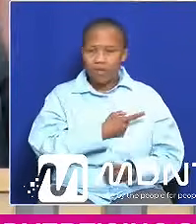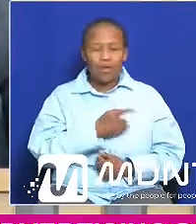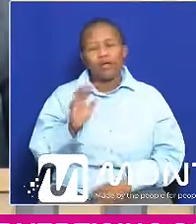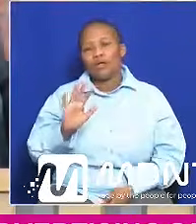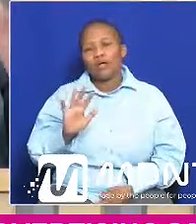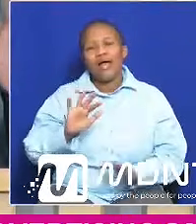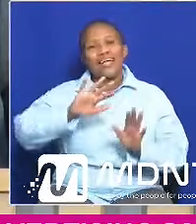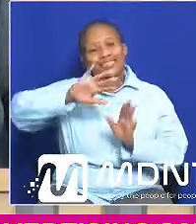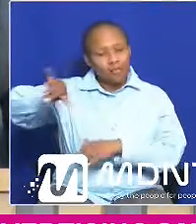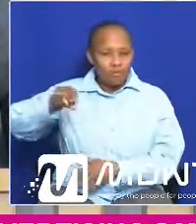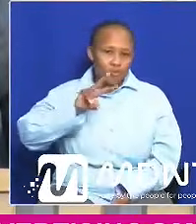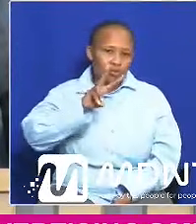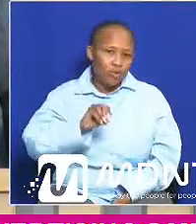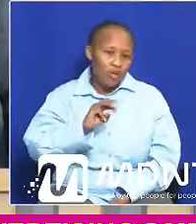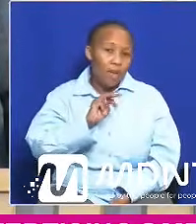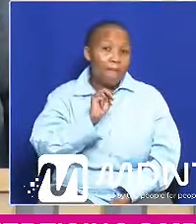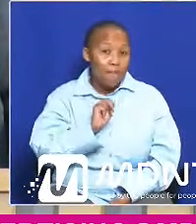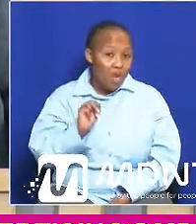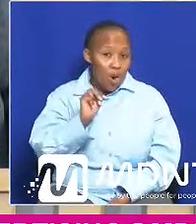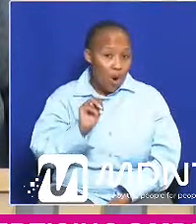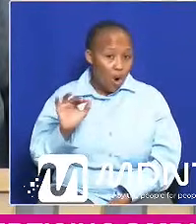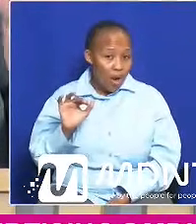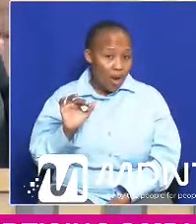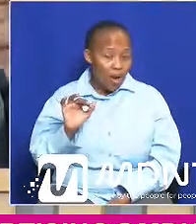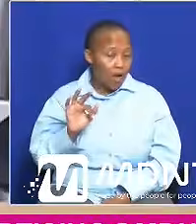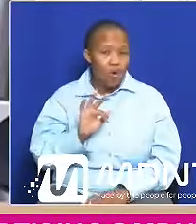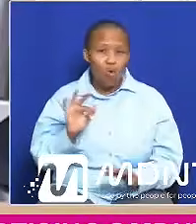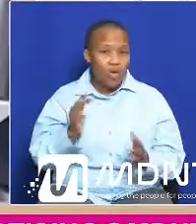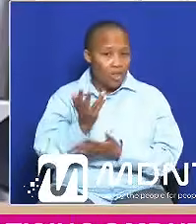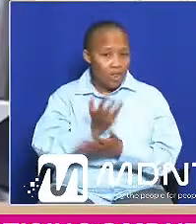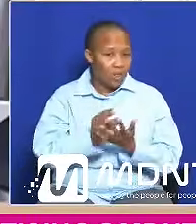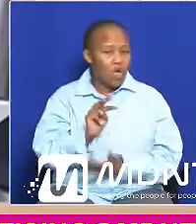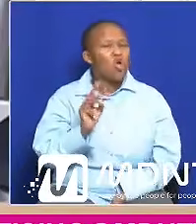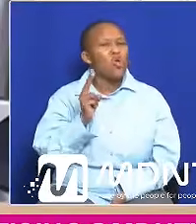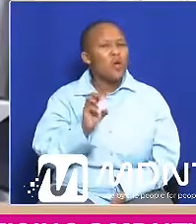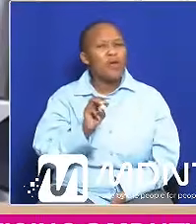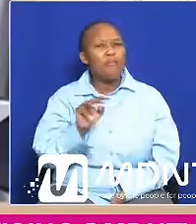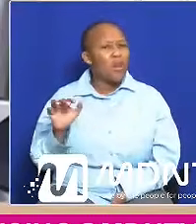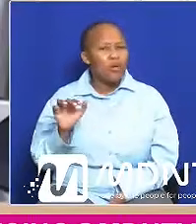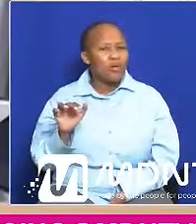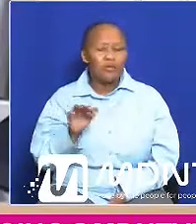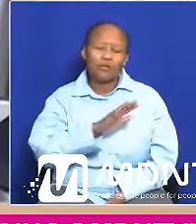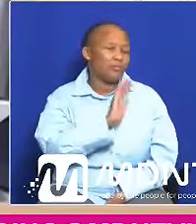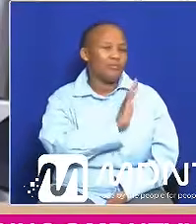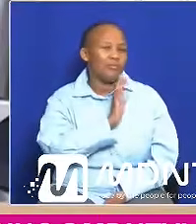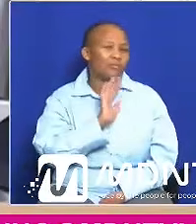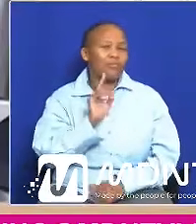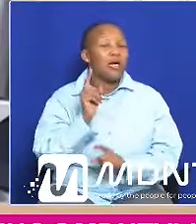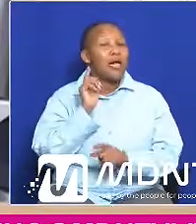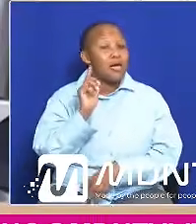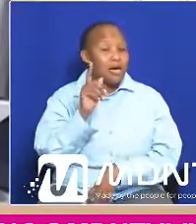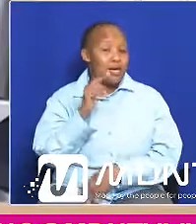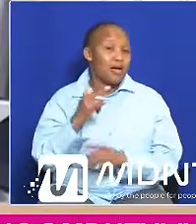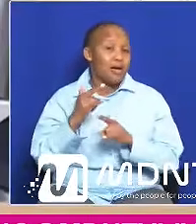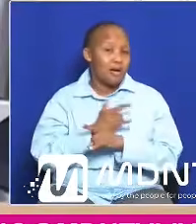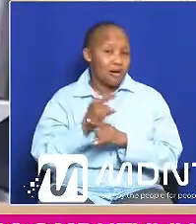We're not talking about the 20 million loan. No, that would come later in the chats. It is reflected there, but it's